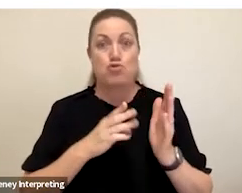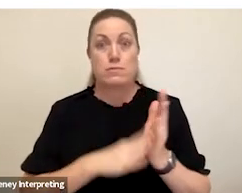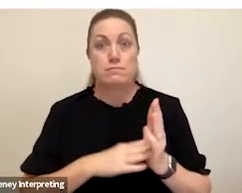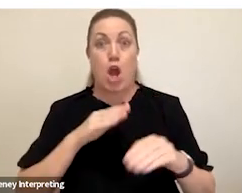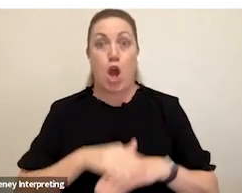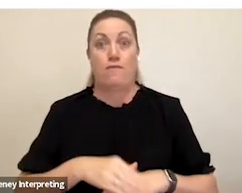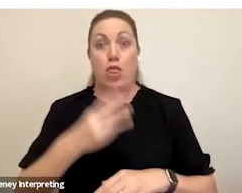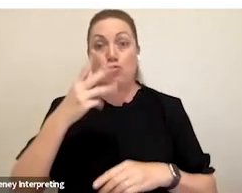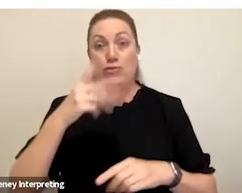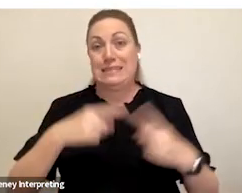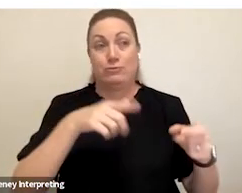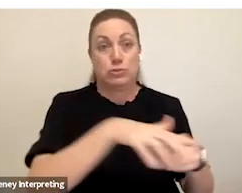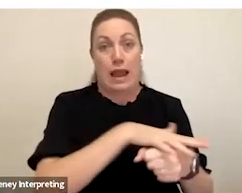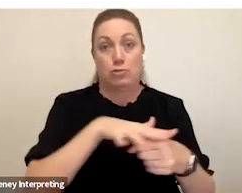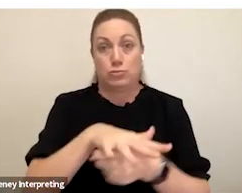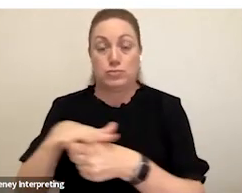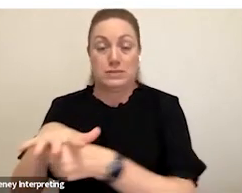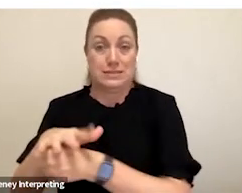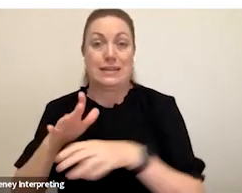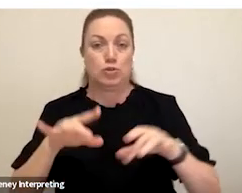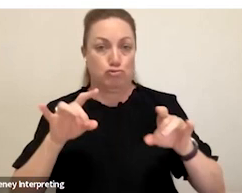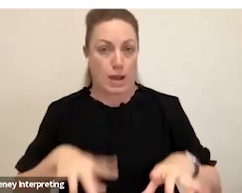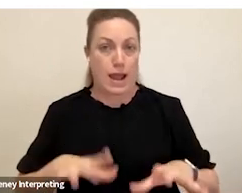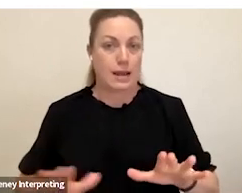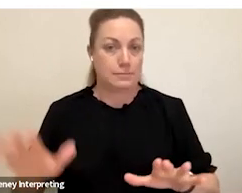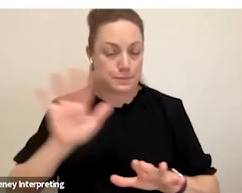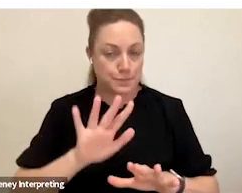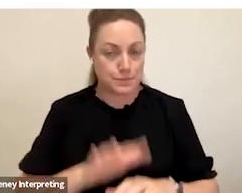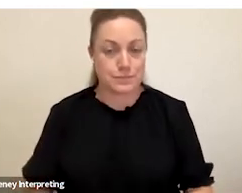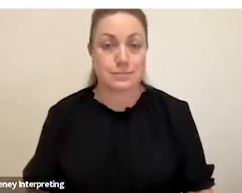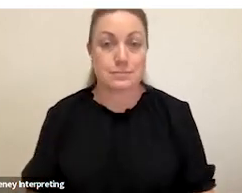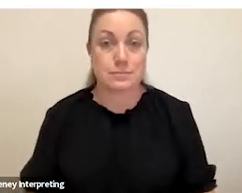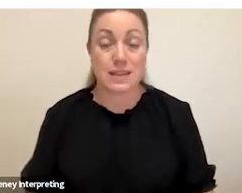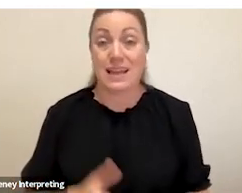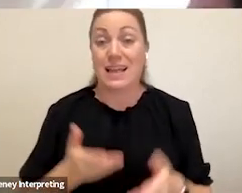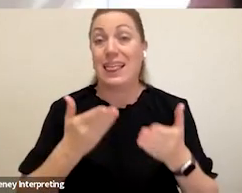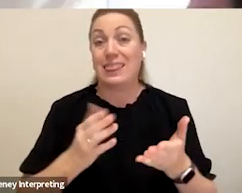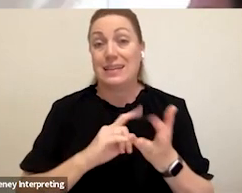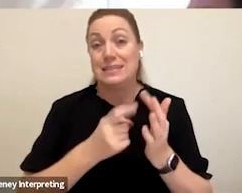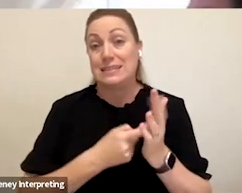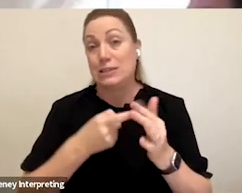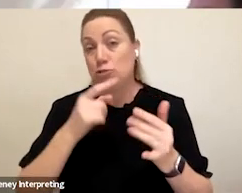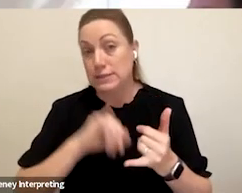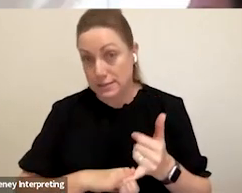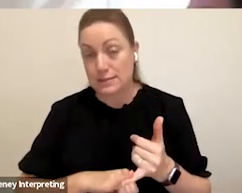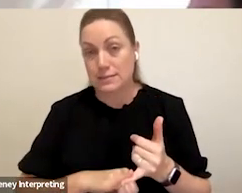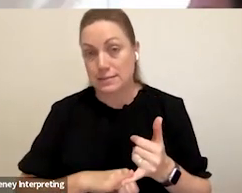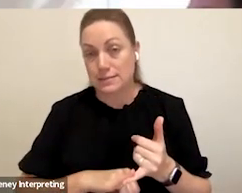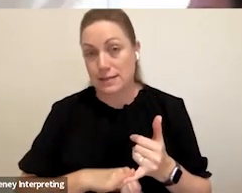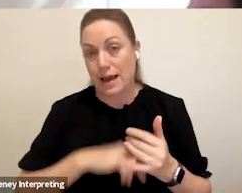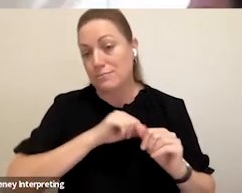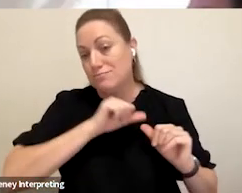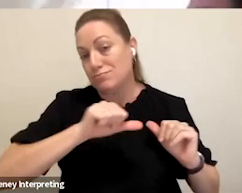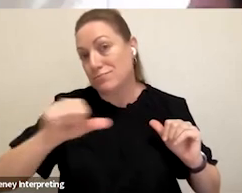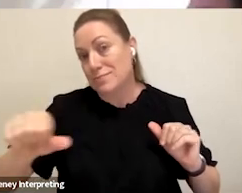Australia. And the last slide, I just want to let people know that this webinar series is leading up to a forum